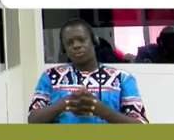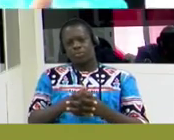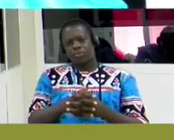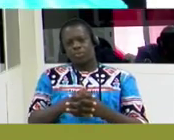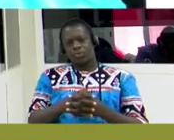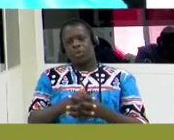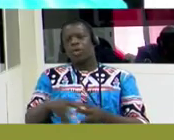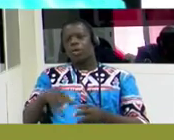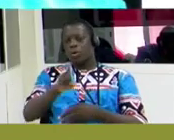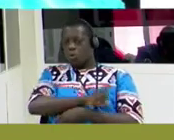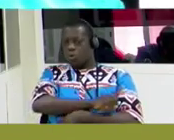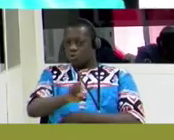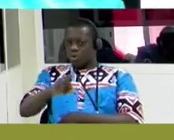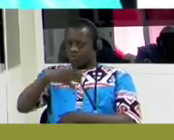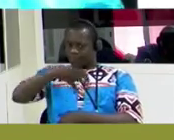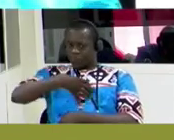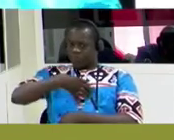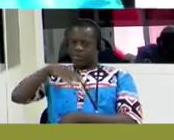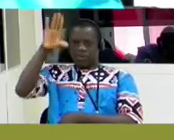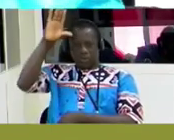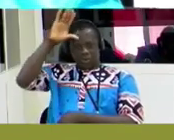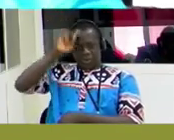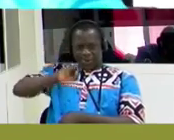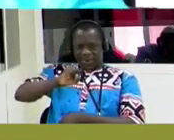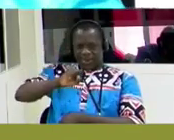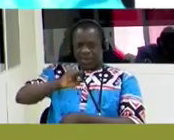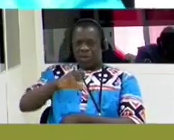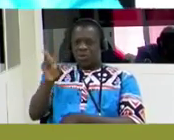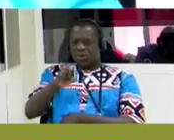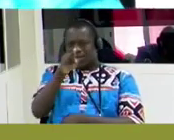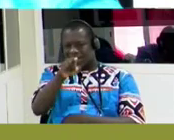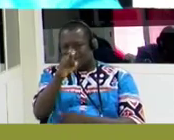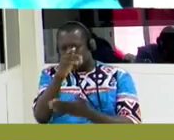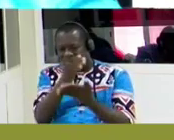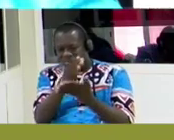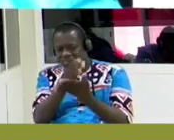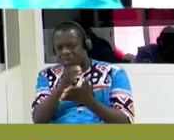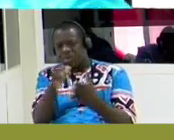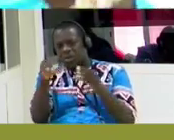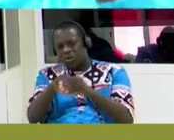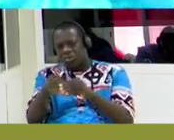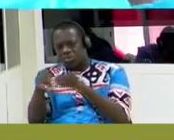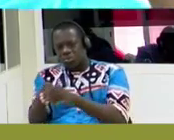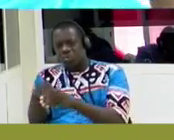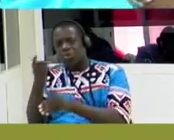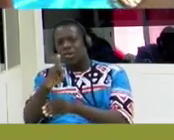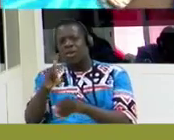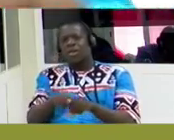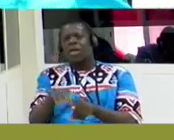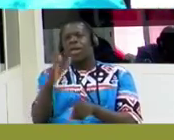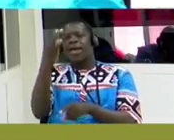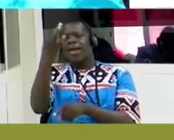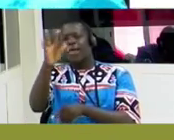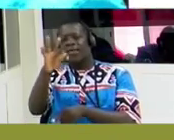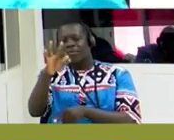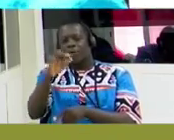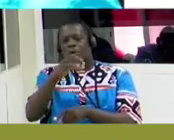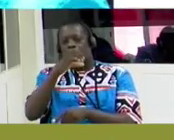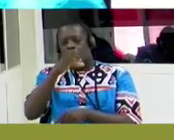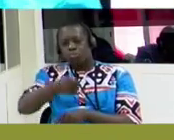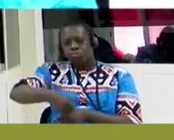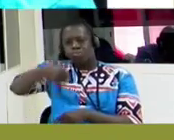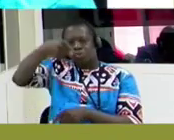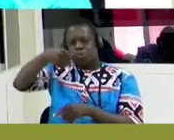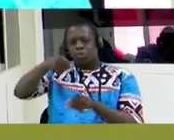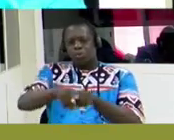We want to understand what this actually entails. When you put the nylon bag over his head, what